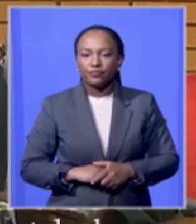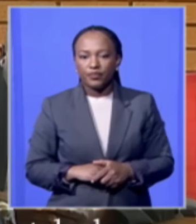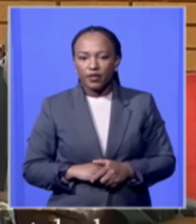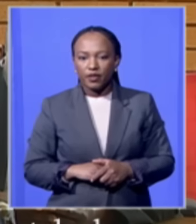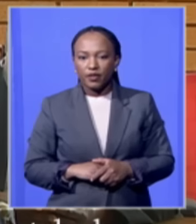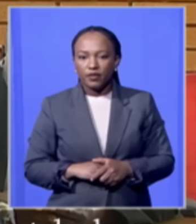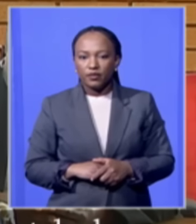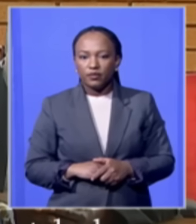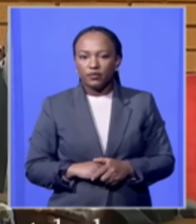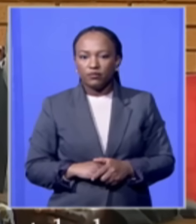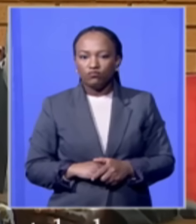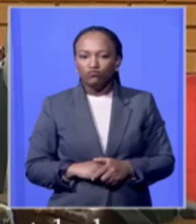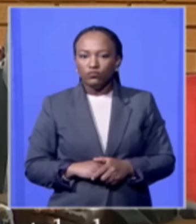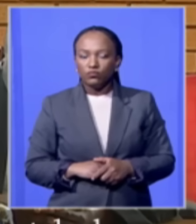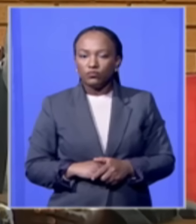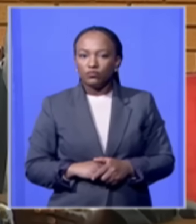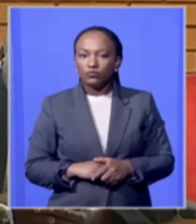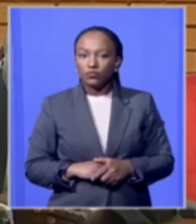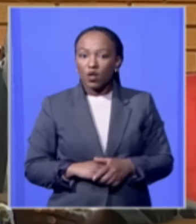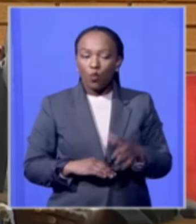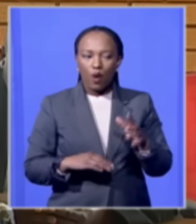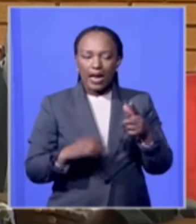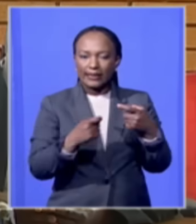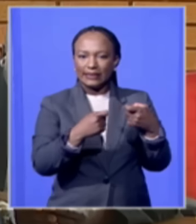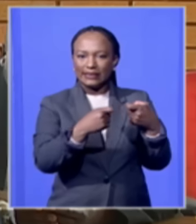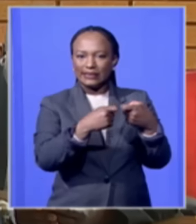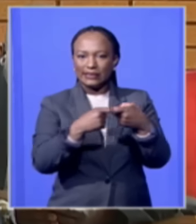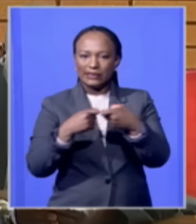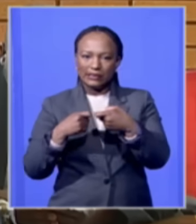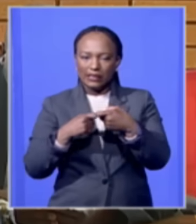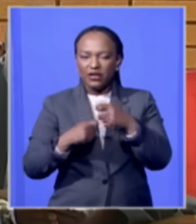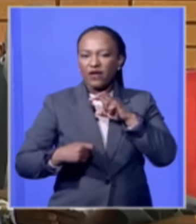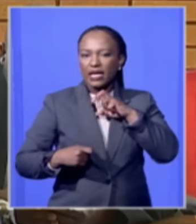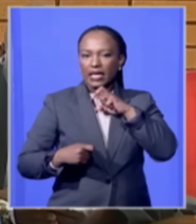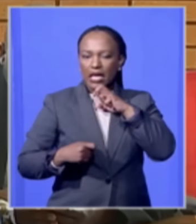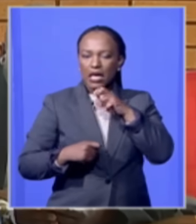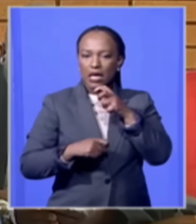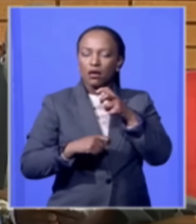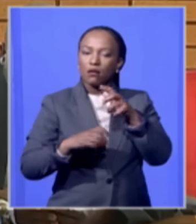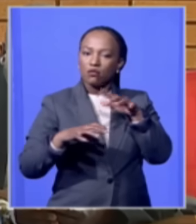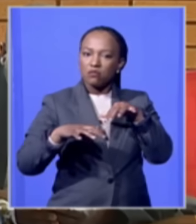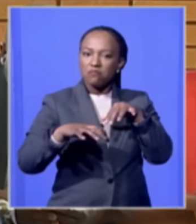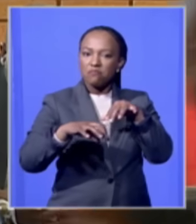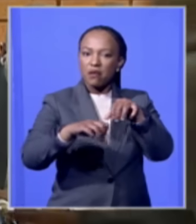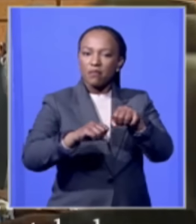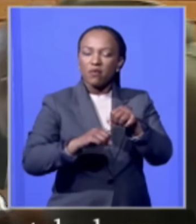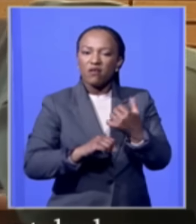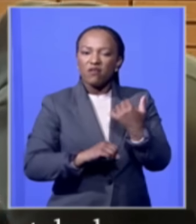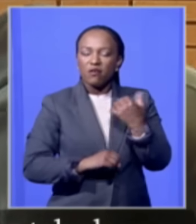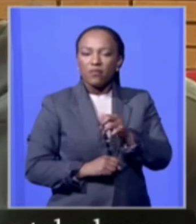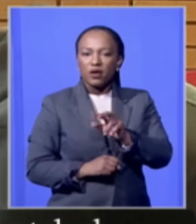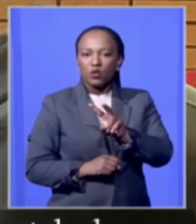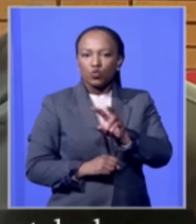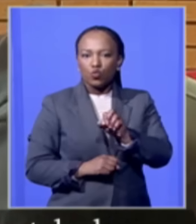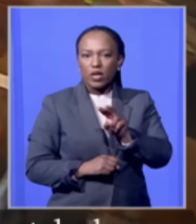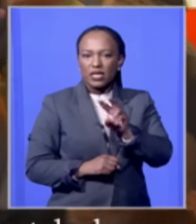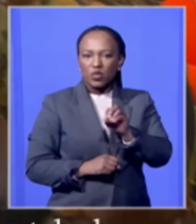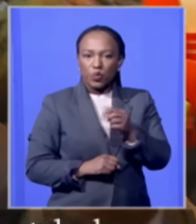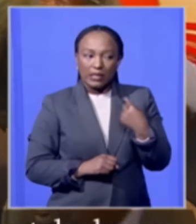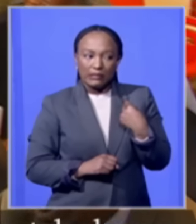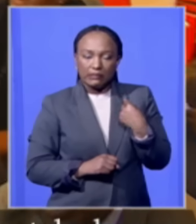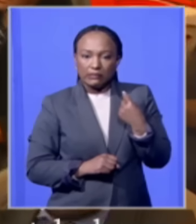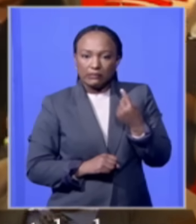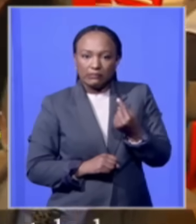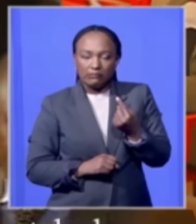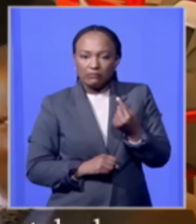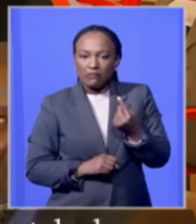Ntwa ya semolago ya pako ya setulo sa bogoši bja Balobedu e gagabile go tloga ka 2020. Setulo ga se sa tsorangwa ga e